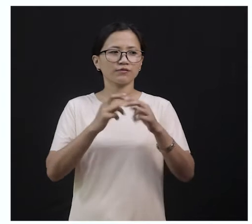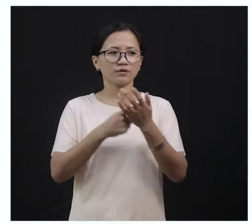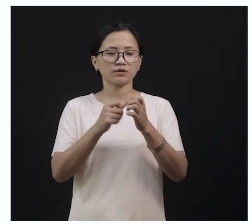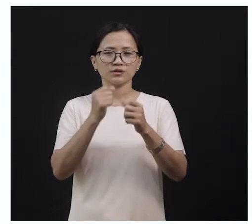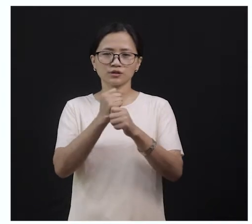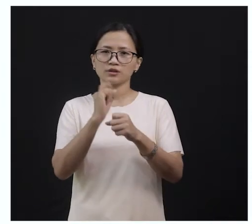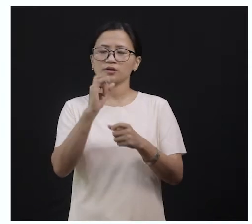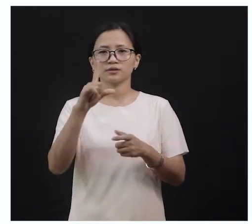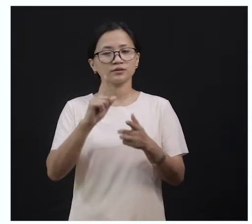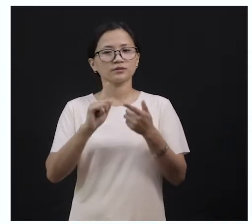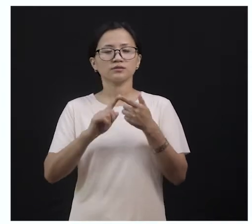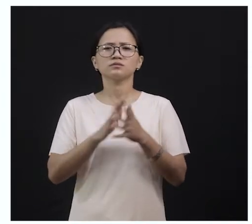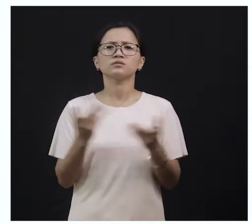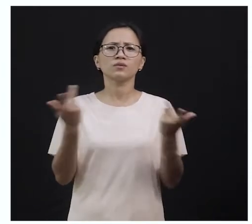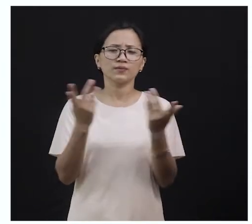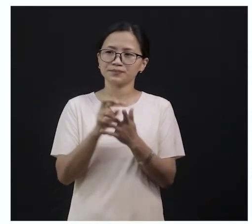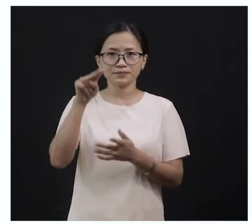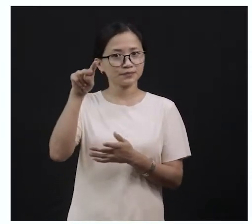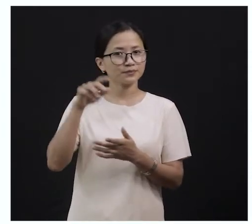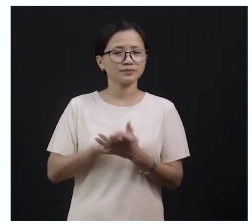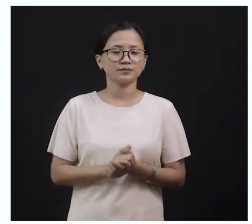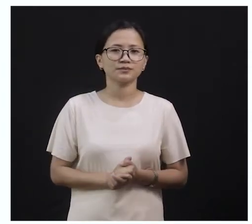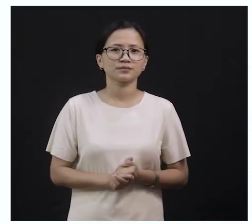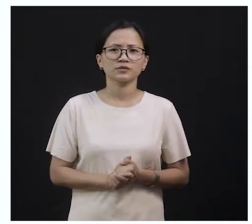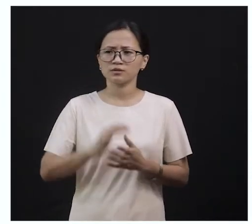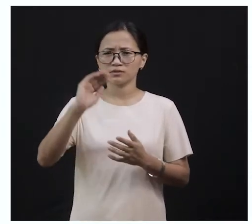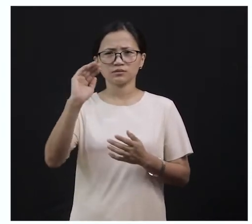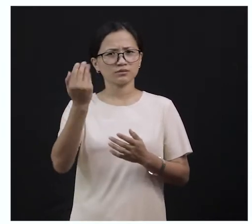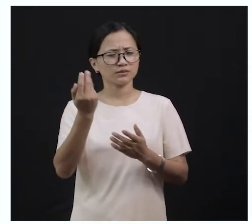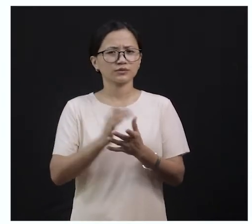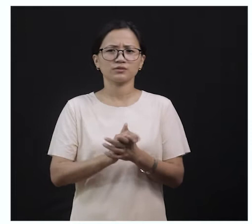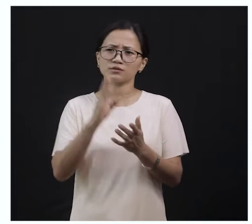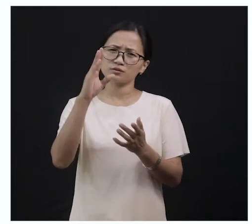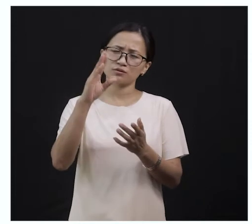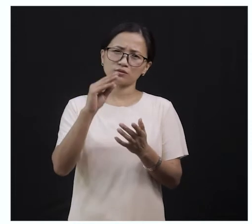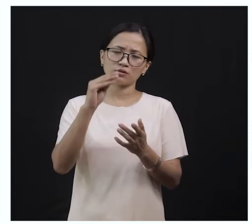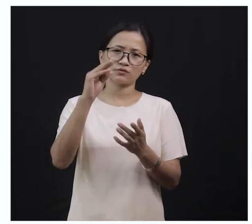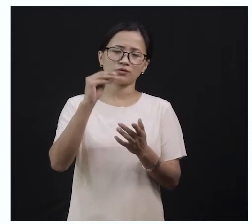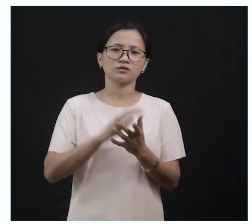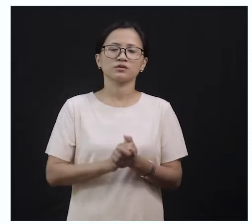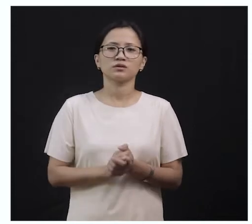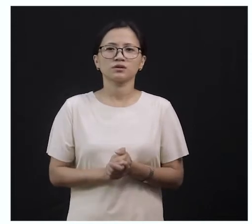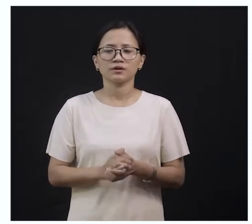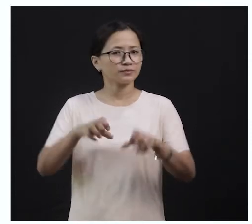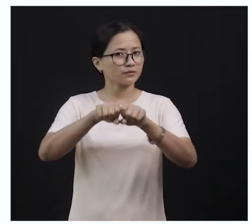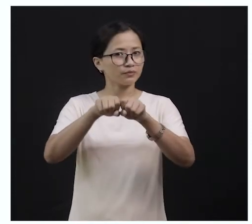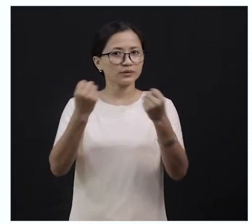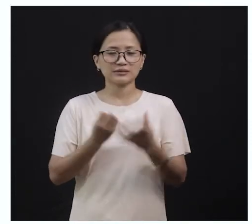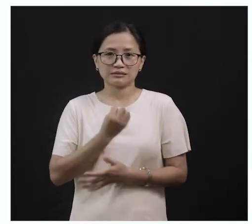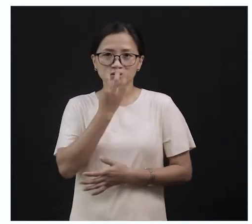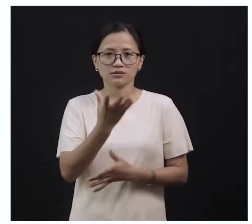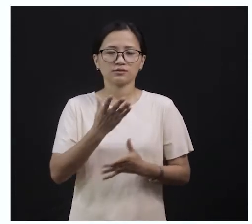fragile. What do you mean by fragile? Fragile means something that is very soft that will break easily,